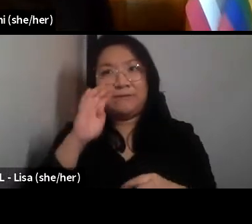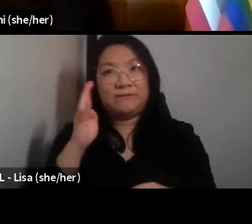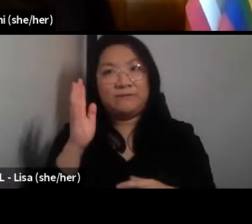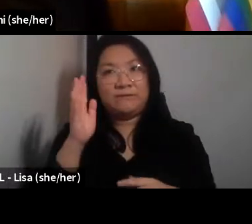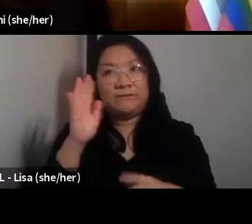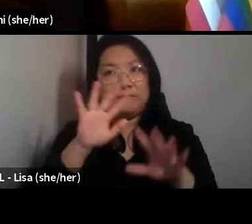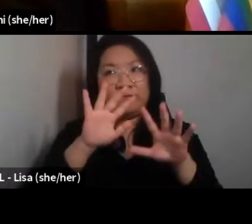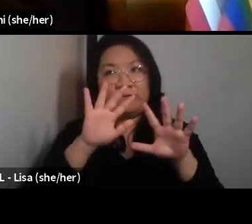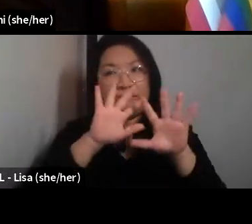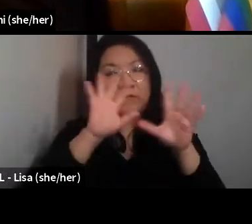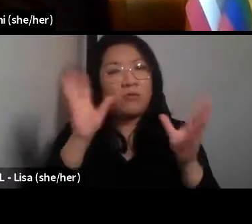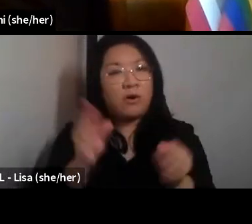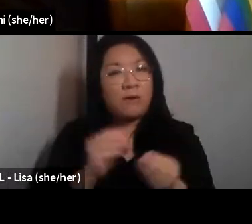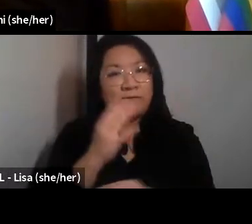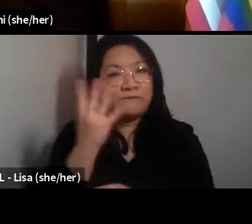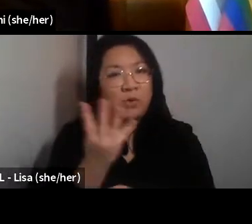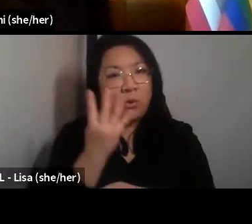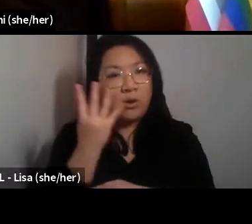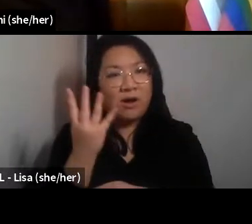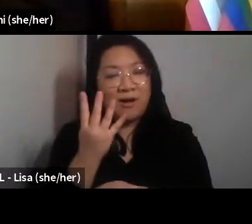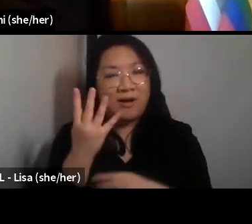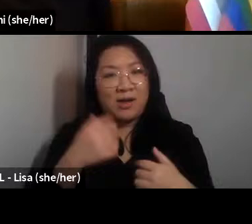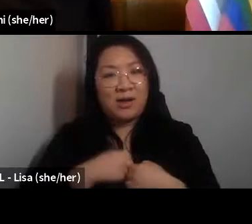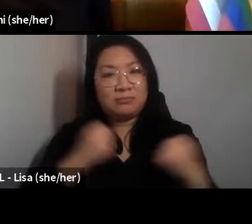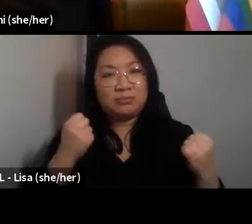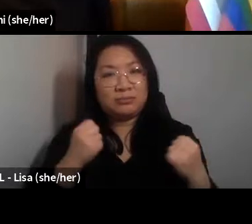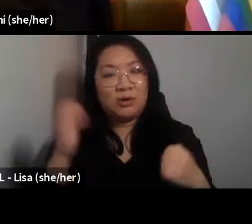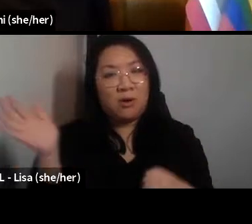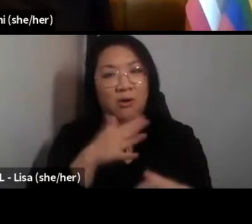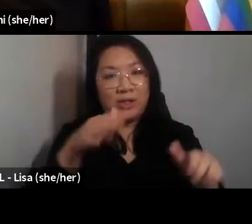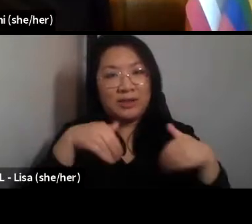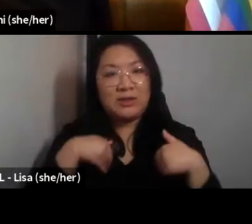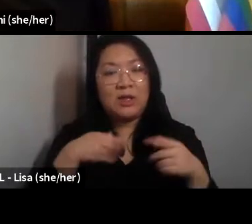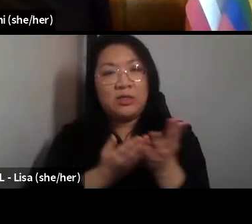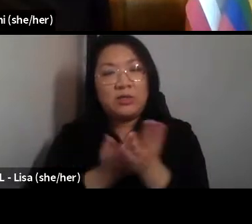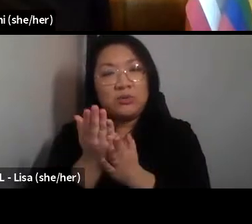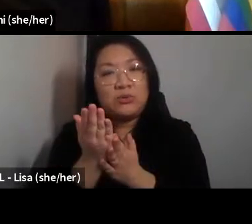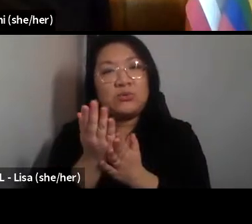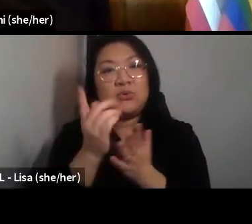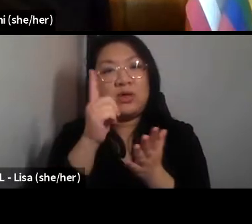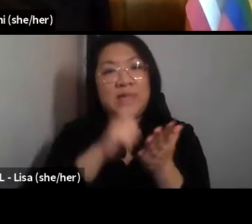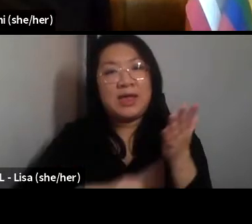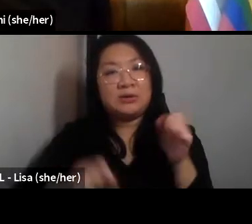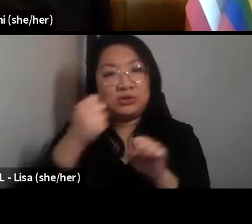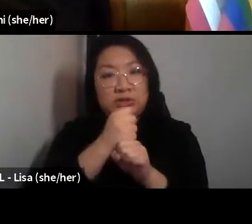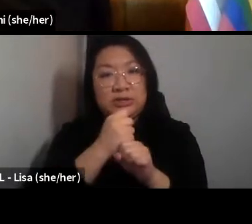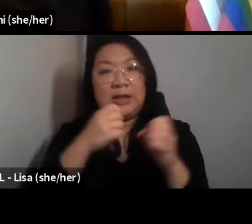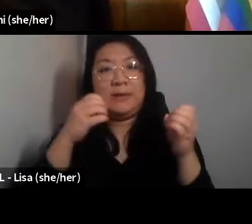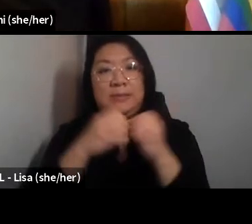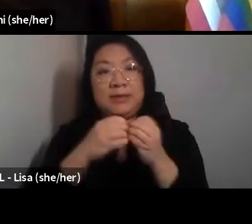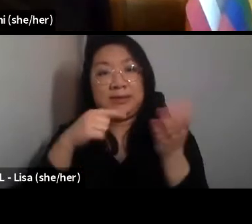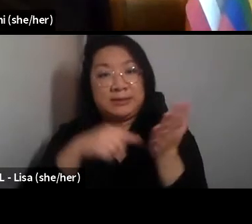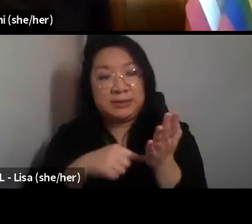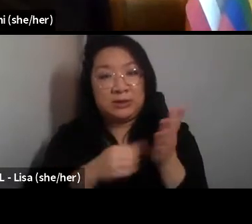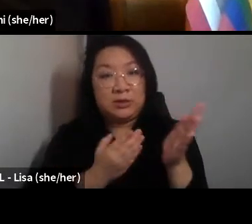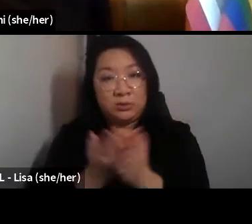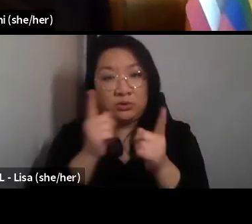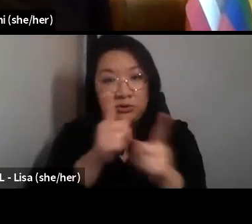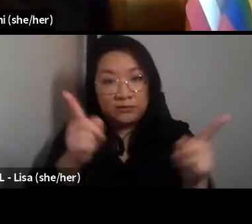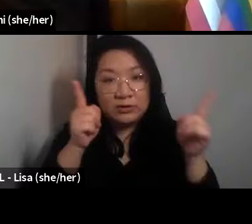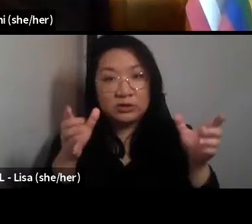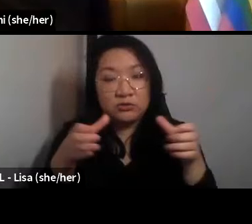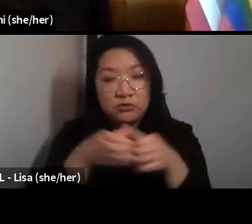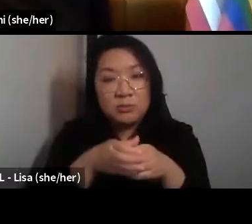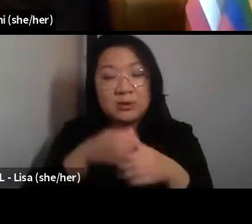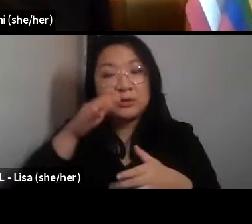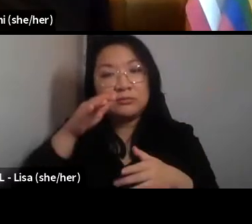of come out, and it was almost like we'd found each other previous to this through the LGBT community at our uni. And we had such similar